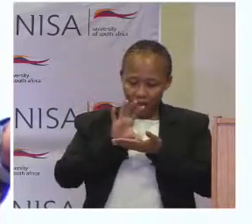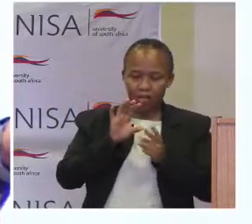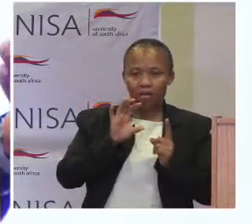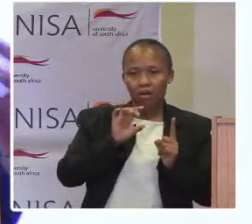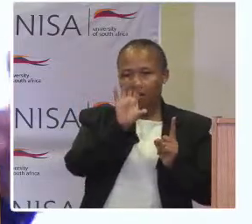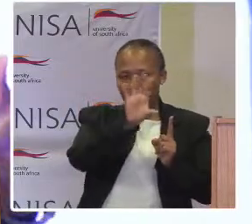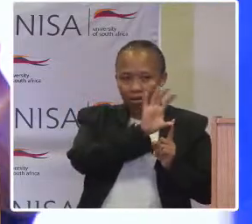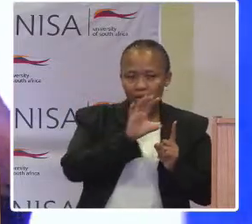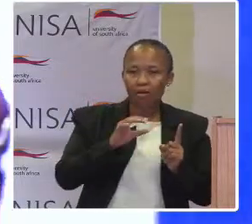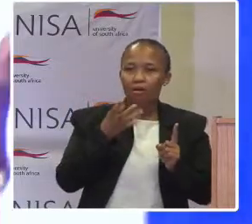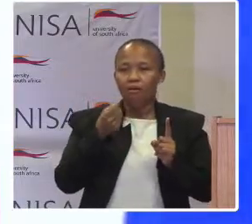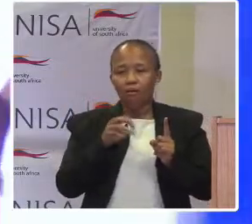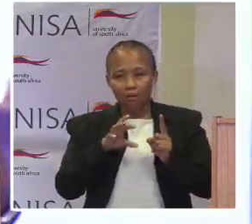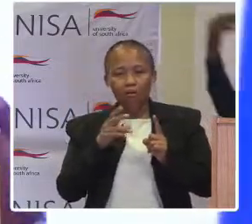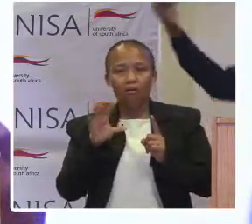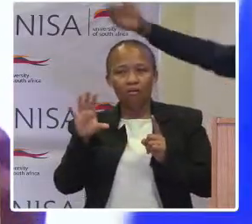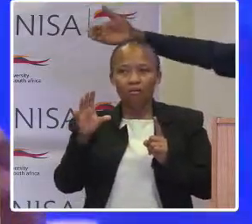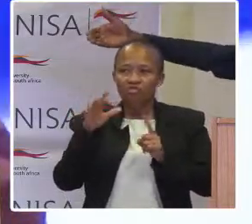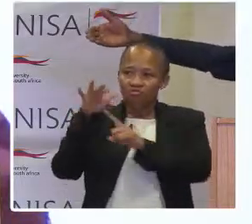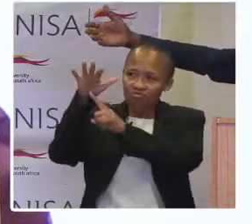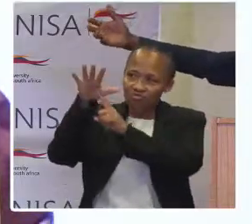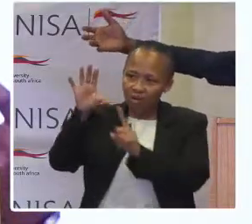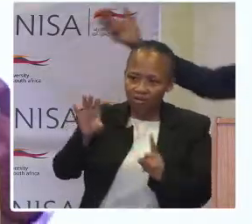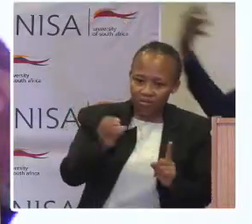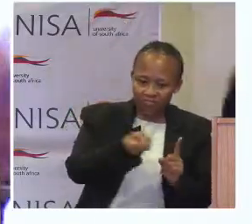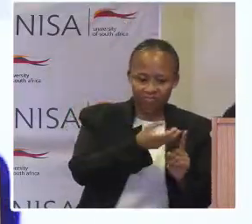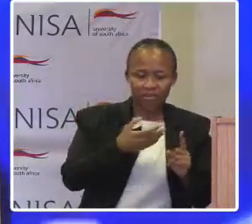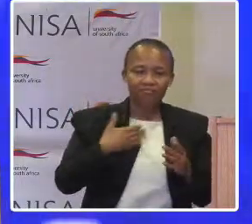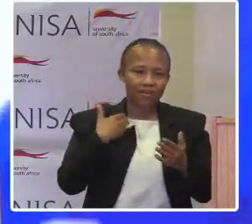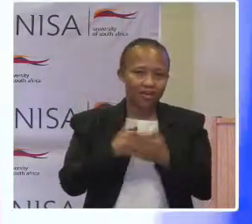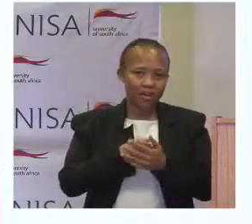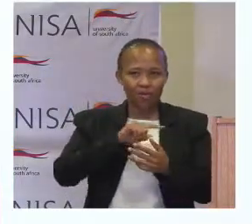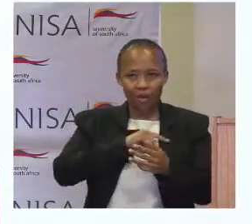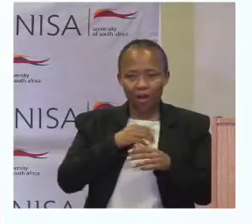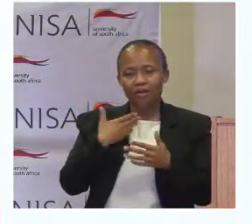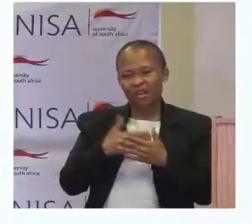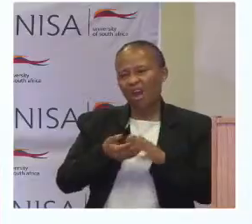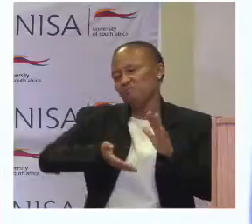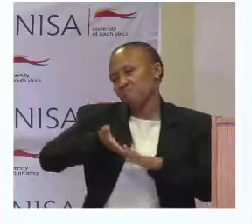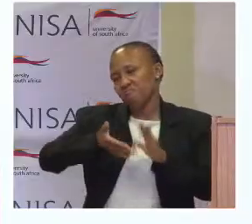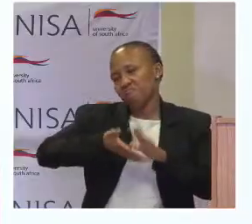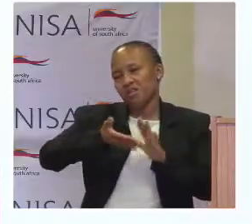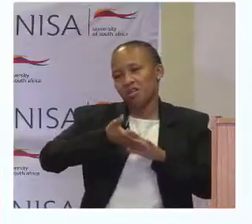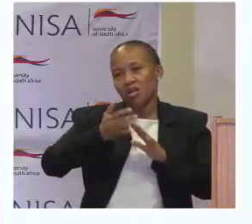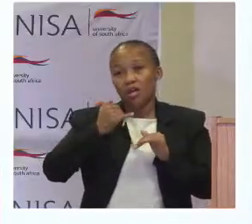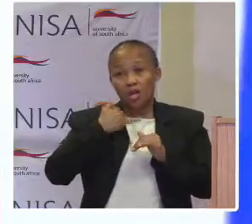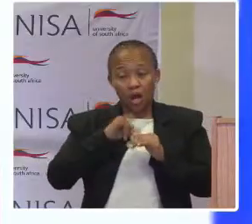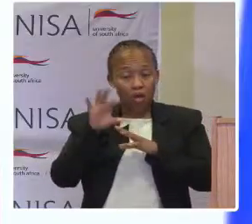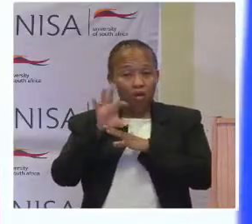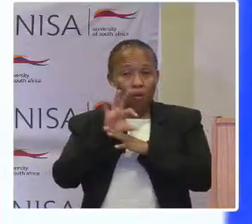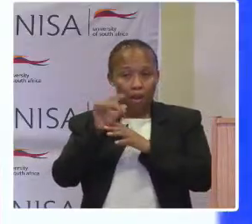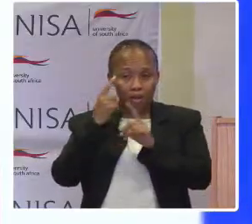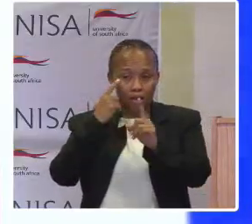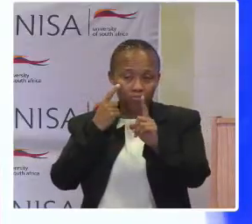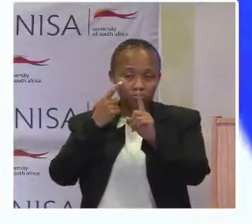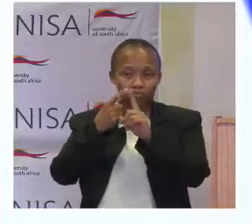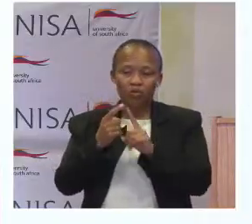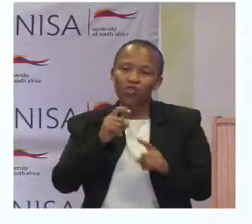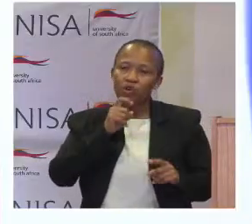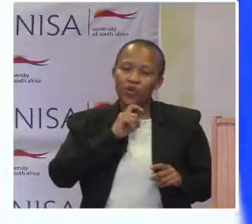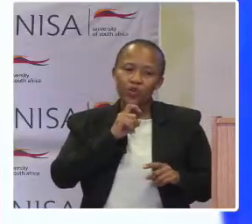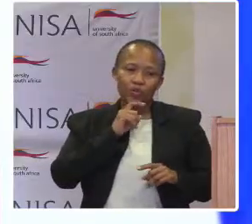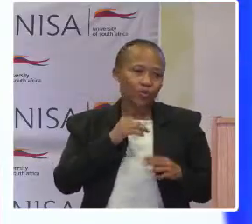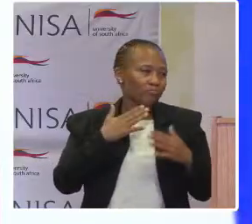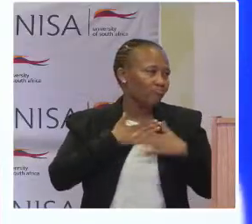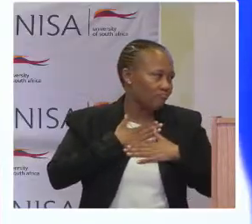out. So that's also part of the community involvement that she has targeted and she's using. So ladies and gentlemen, allow me to thank